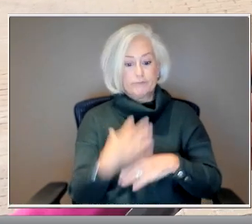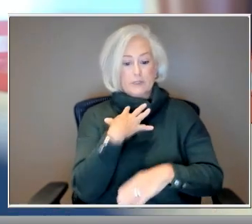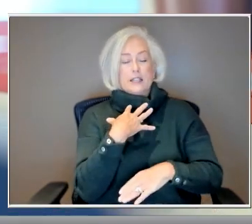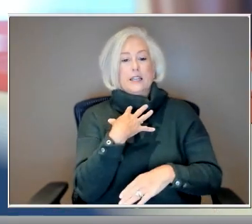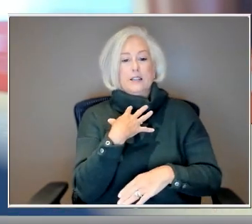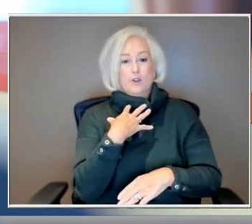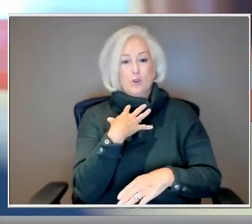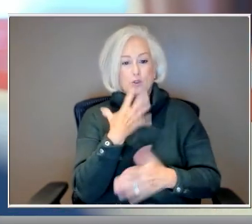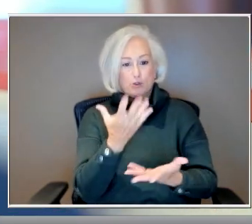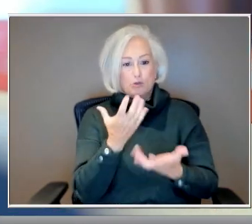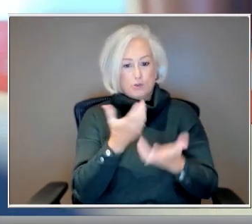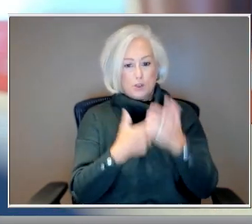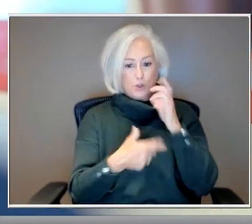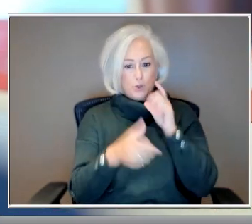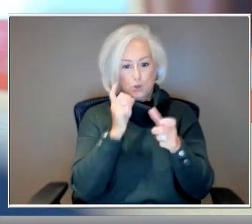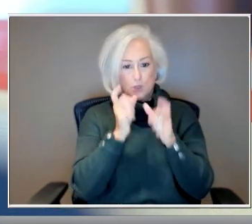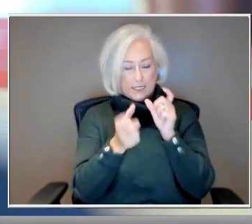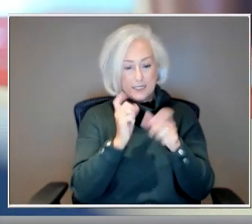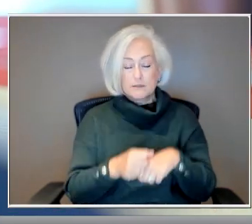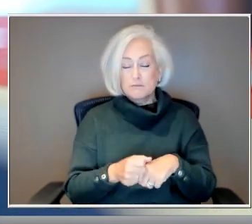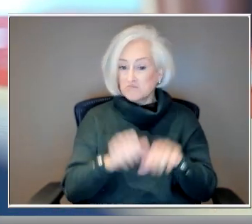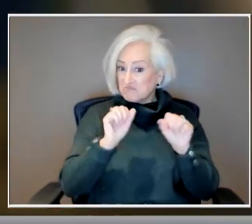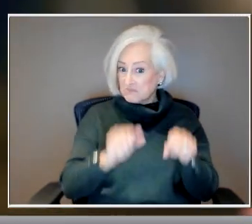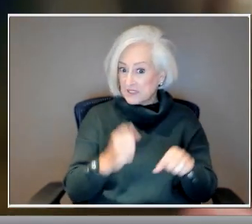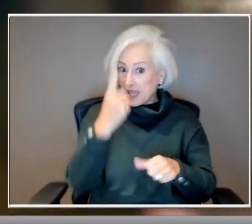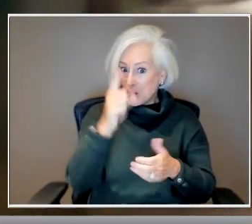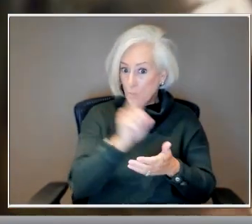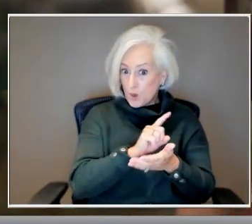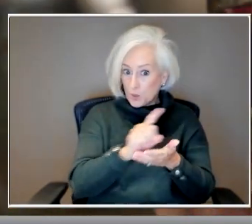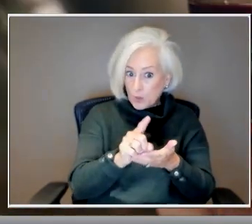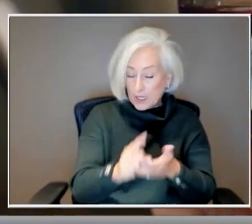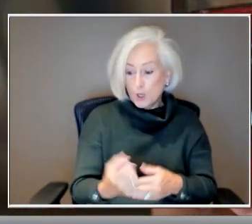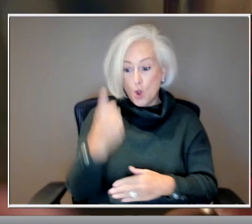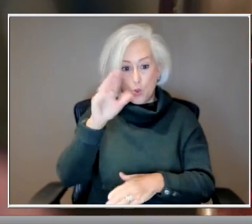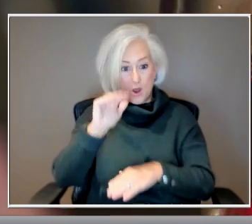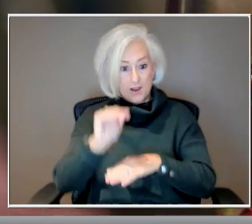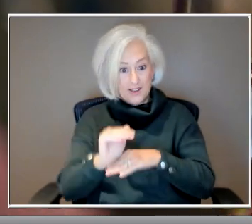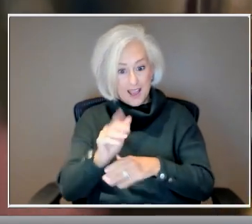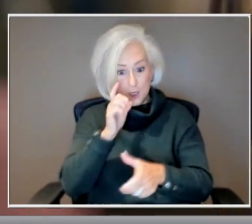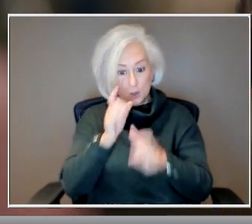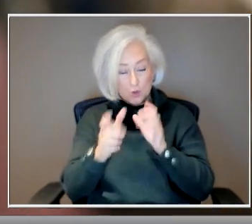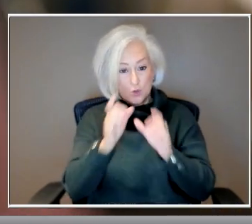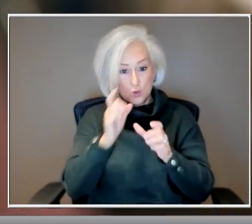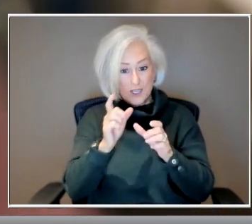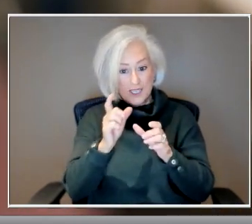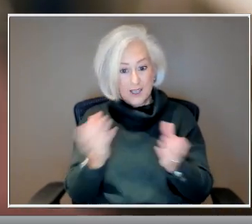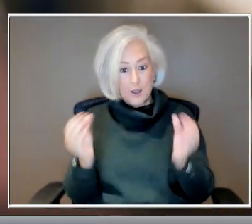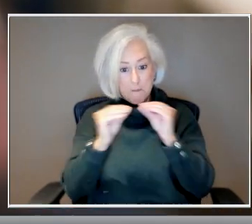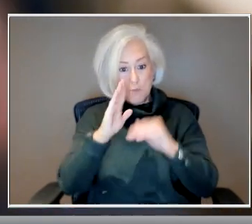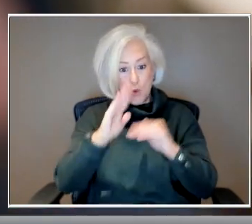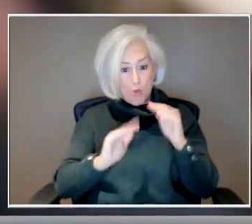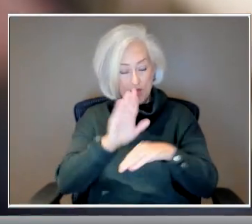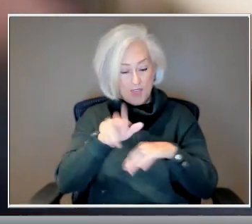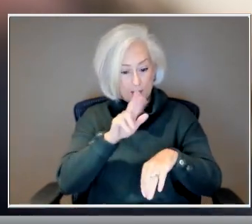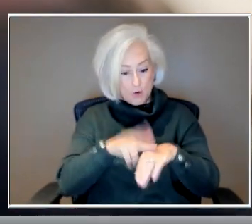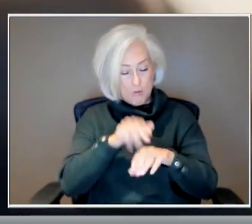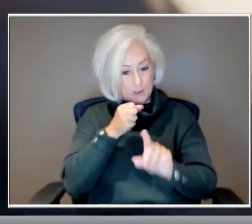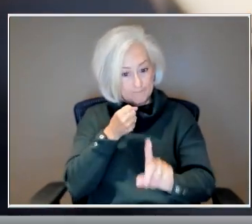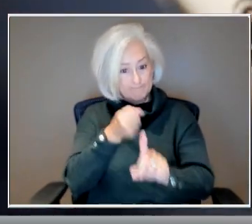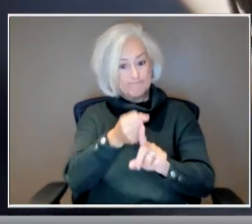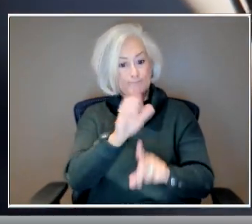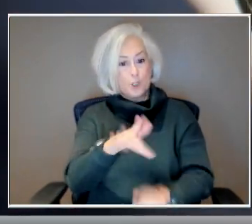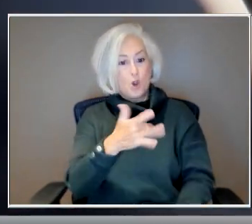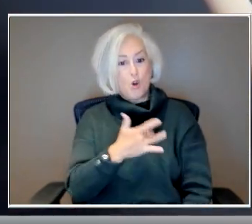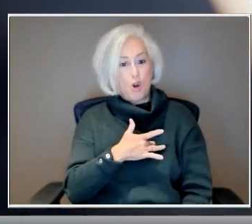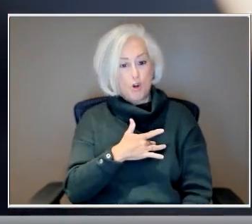and stuff. But can 1 week or even one night of drinking more than usual really have an effect on your heart? Cardiologists say